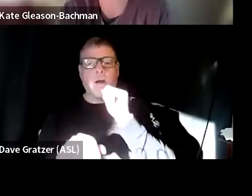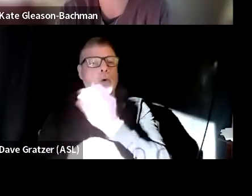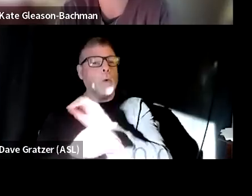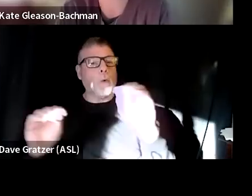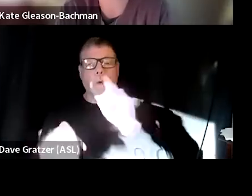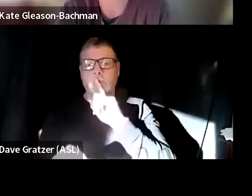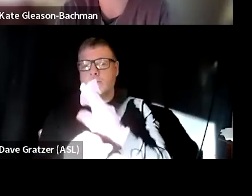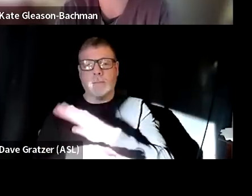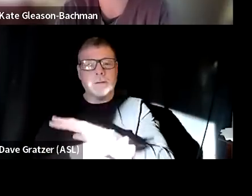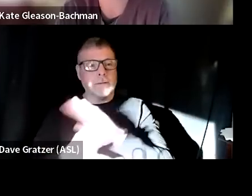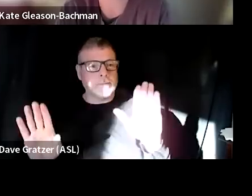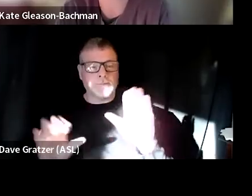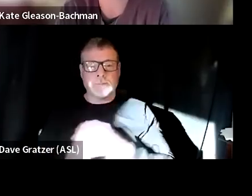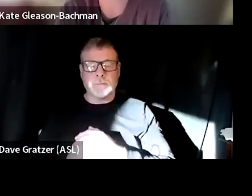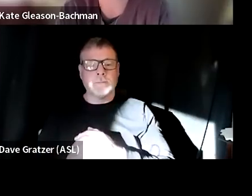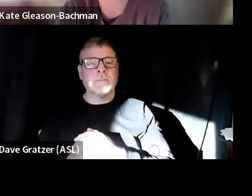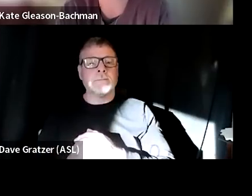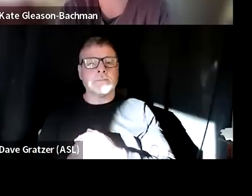promises. Um,